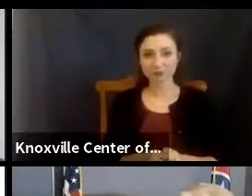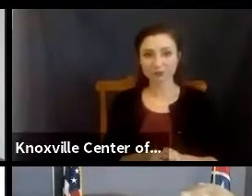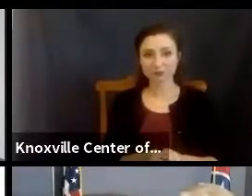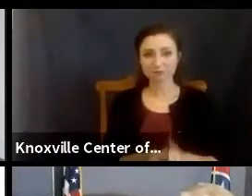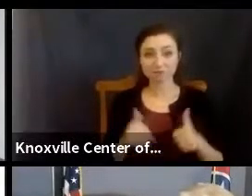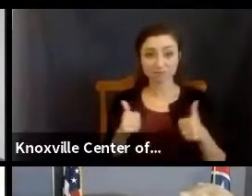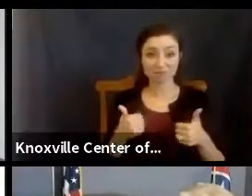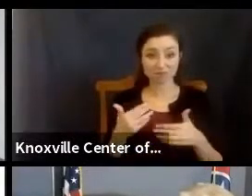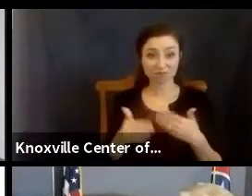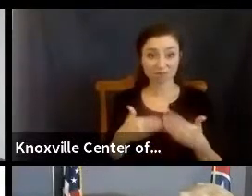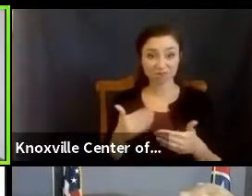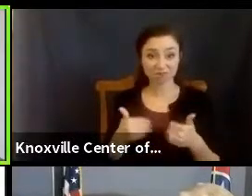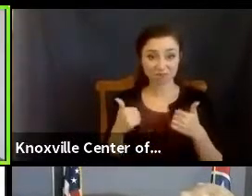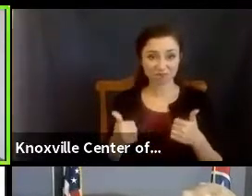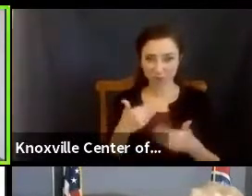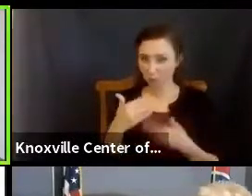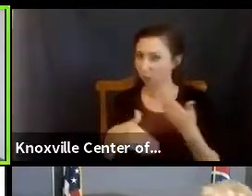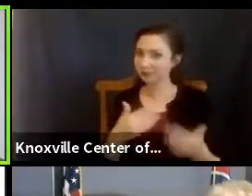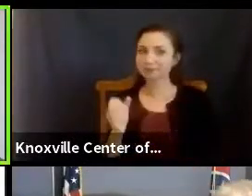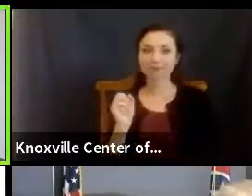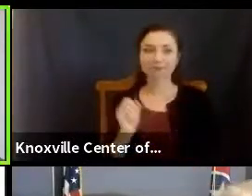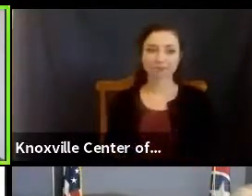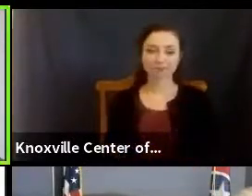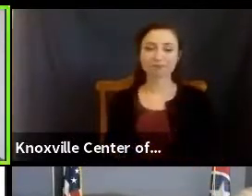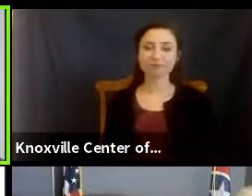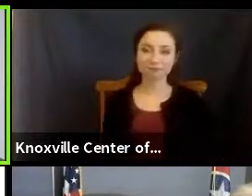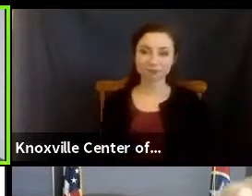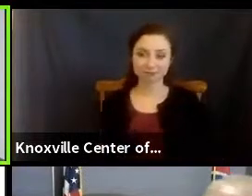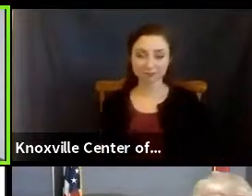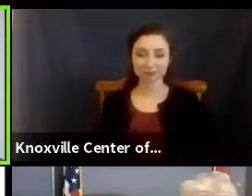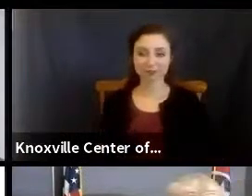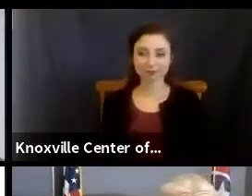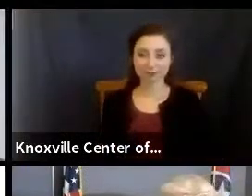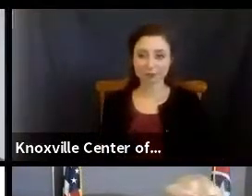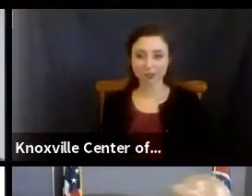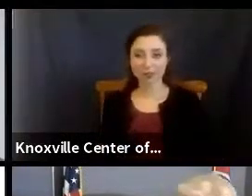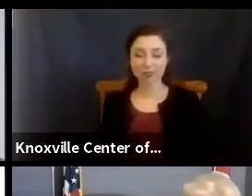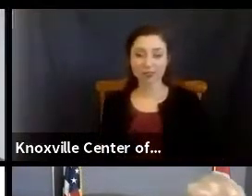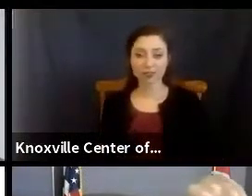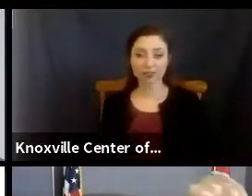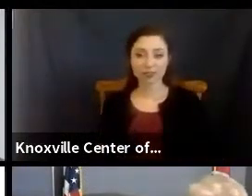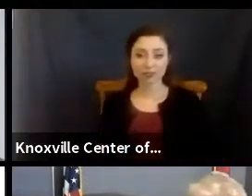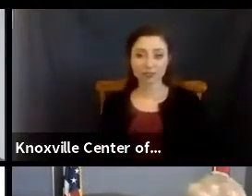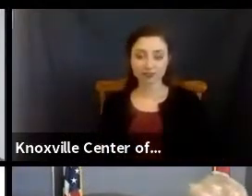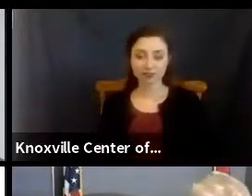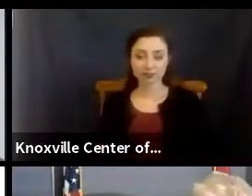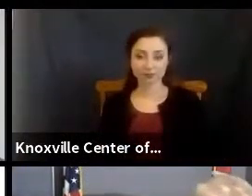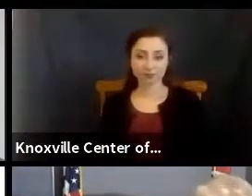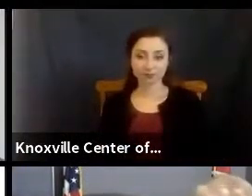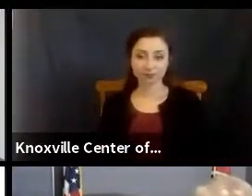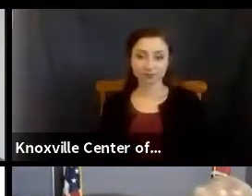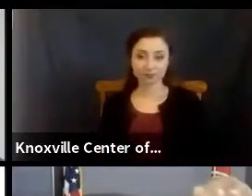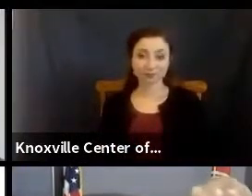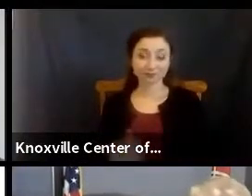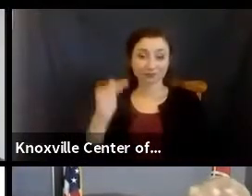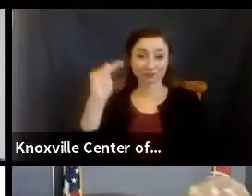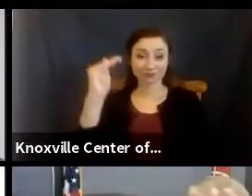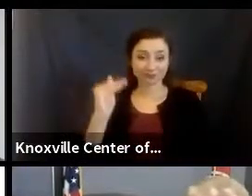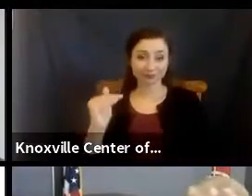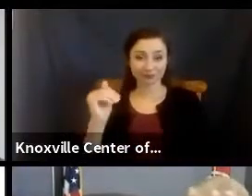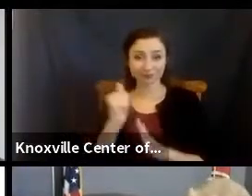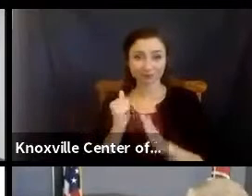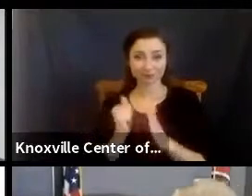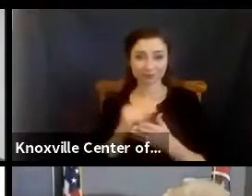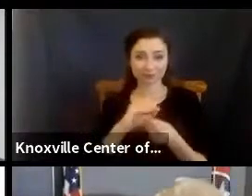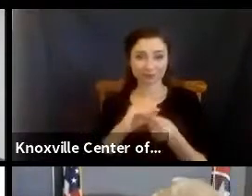We're okay to proceed? Proceed. All right, great. So next on the agenda is